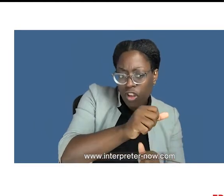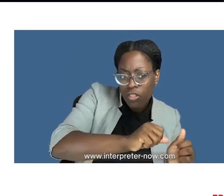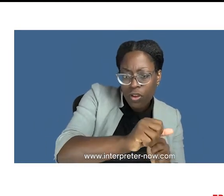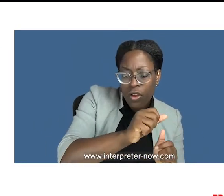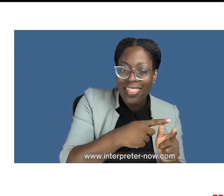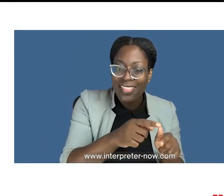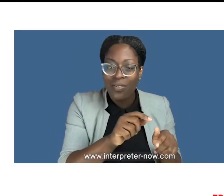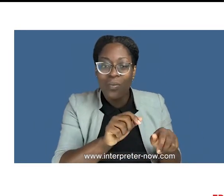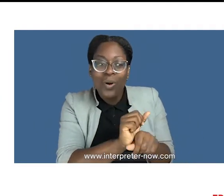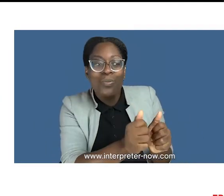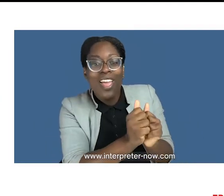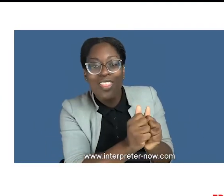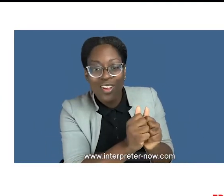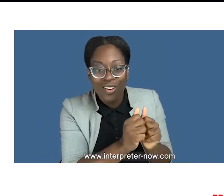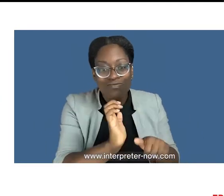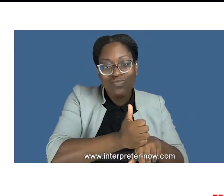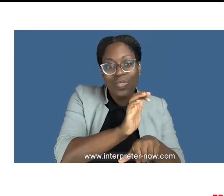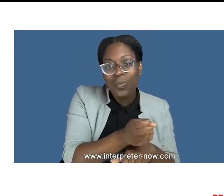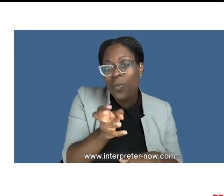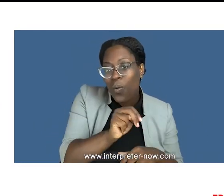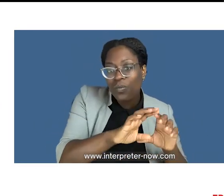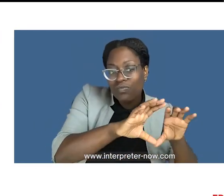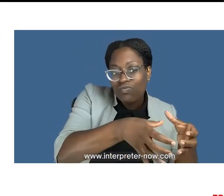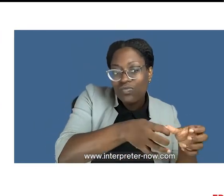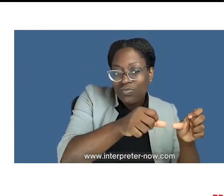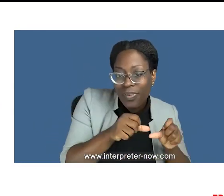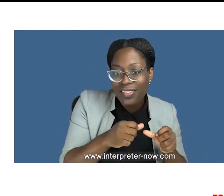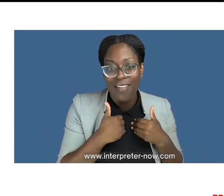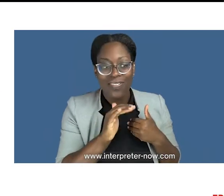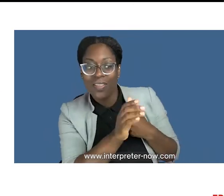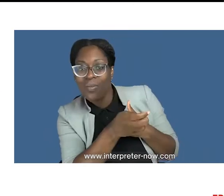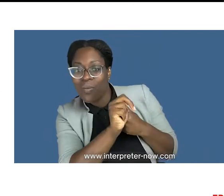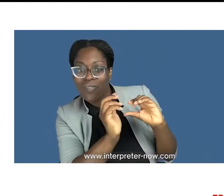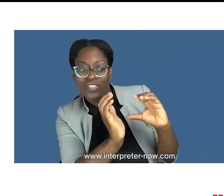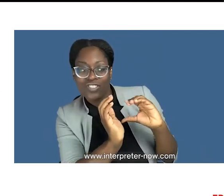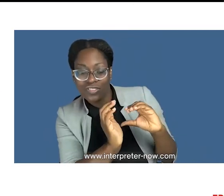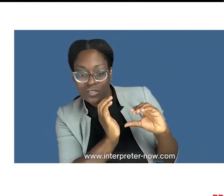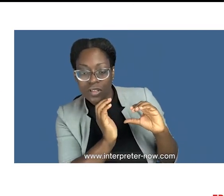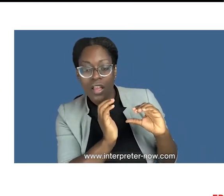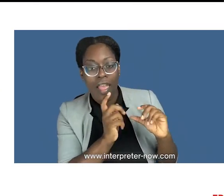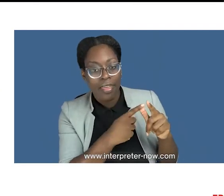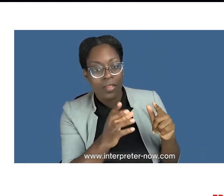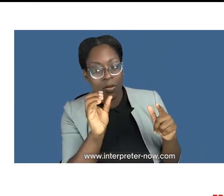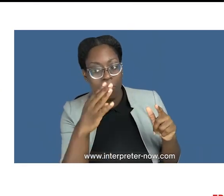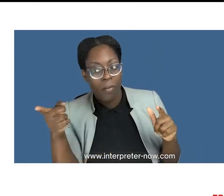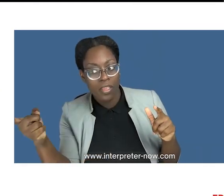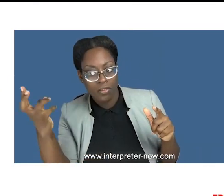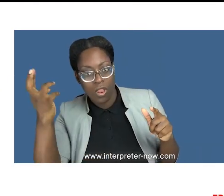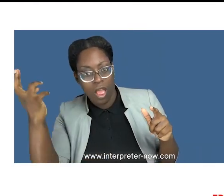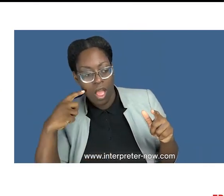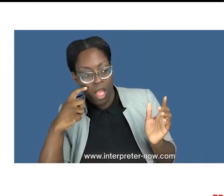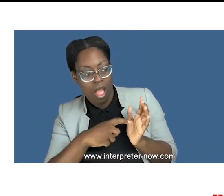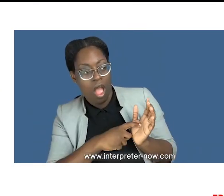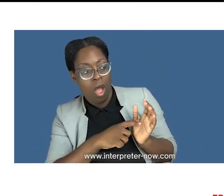together, echoing and attributing each other. Making space for each other in conversations. And they did it so deliberately